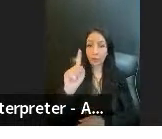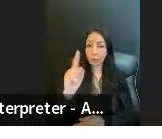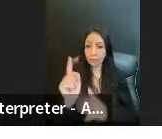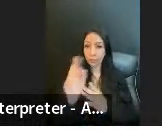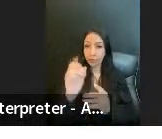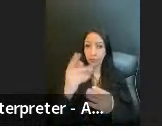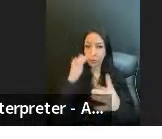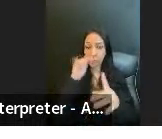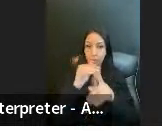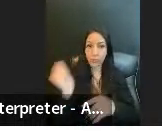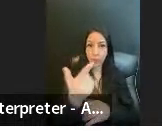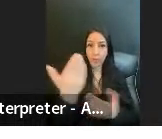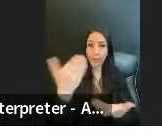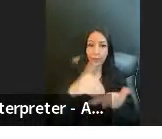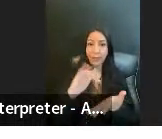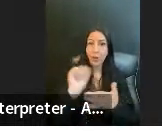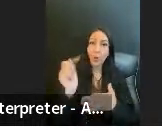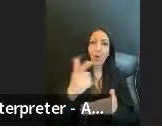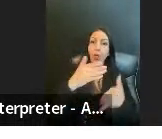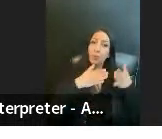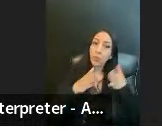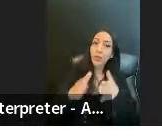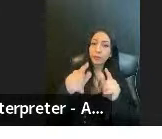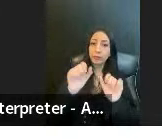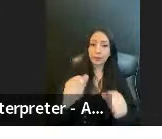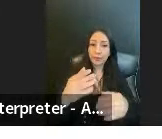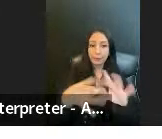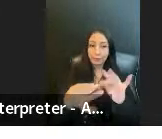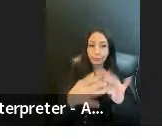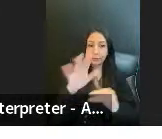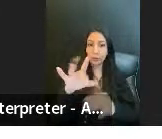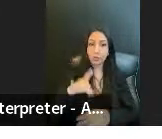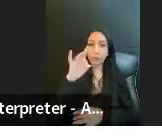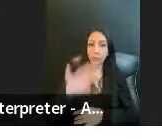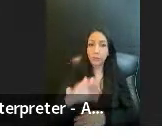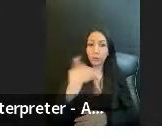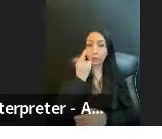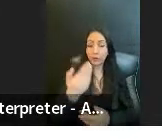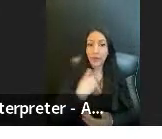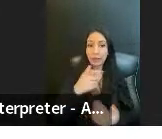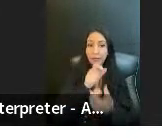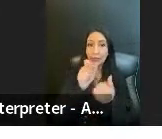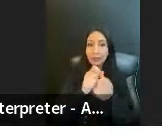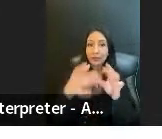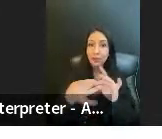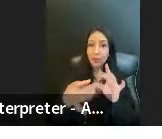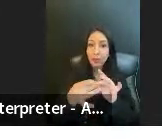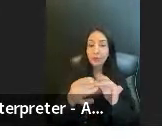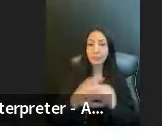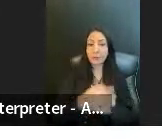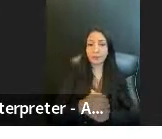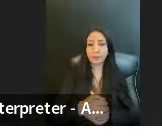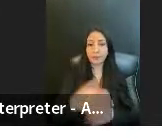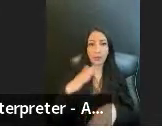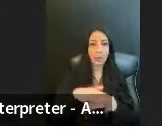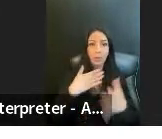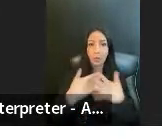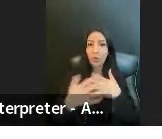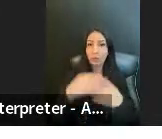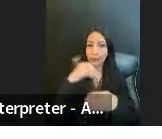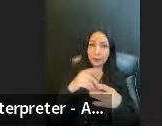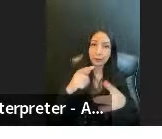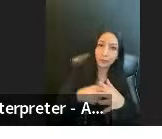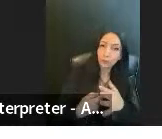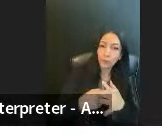to remind you again of all the ways you can share your input. So if you have specific comments on what's in the